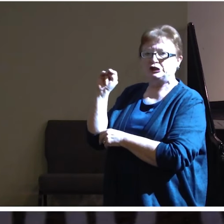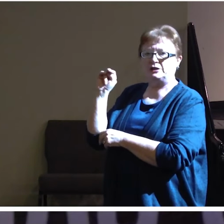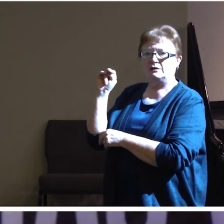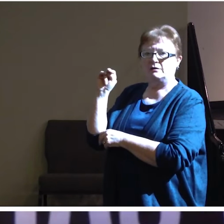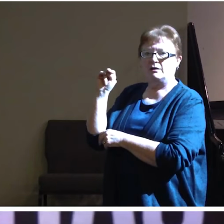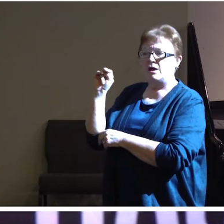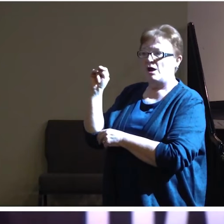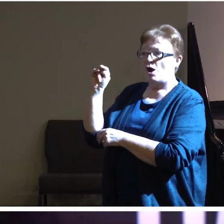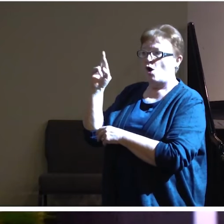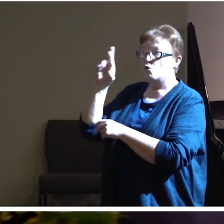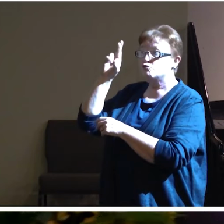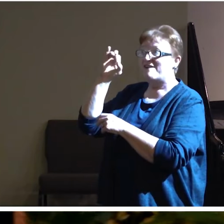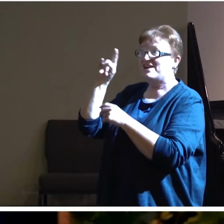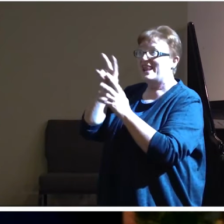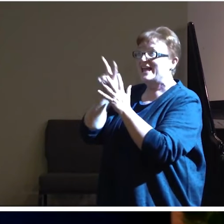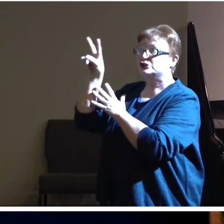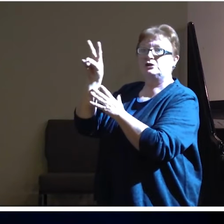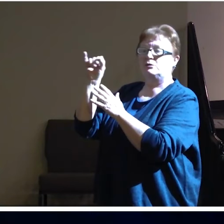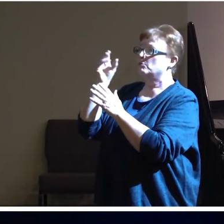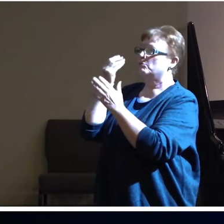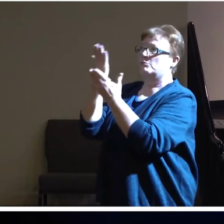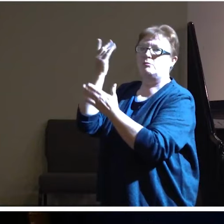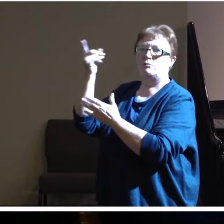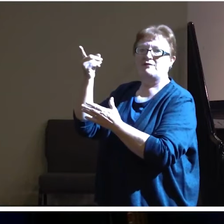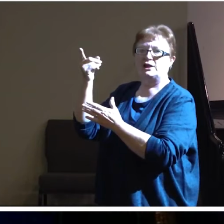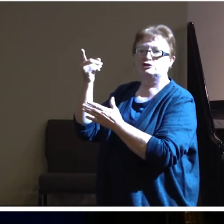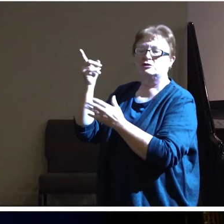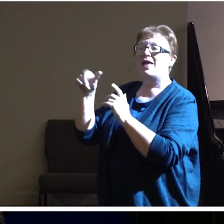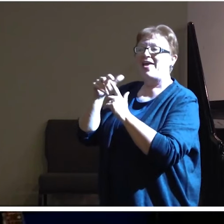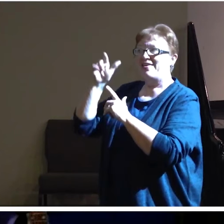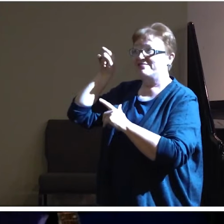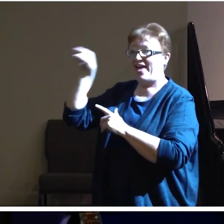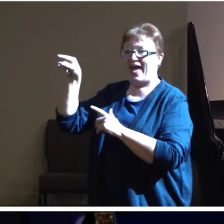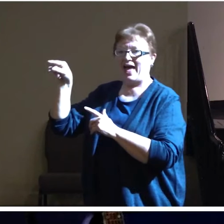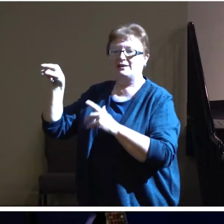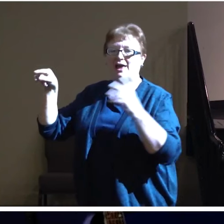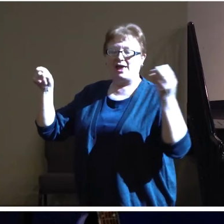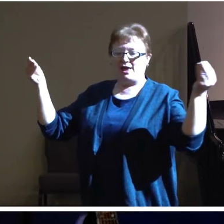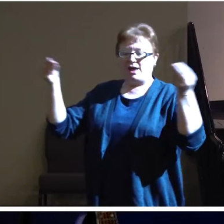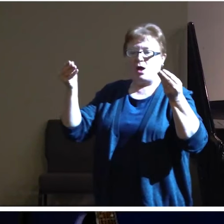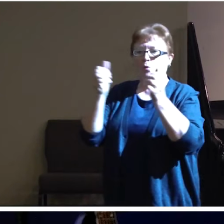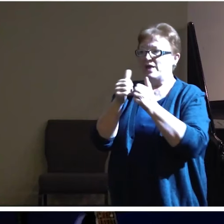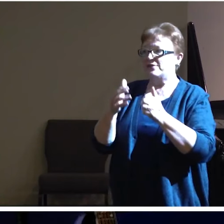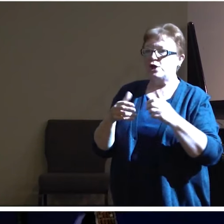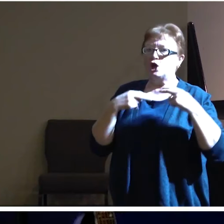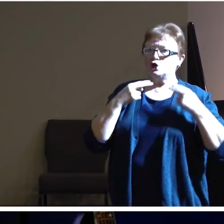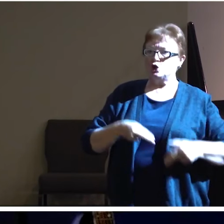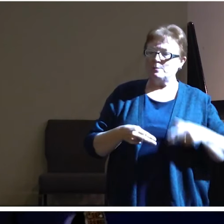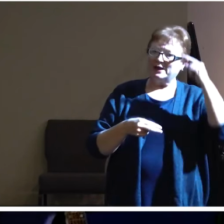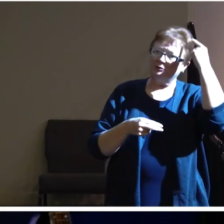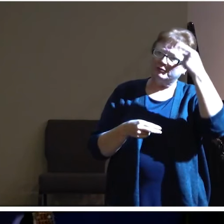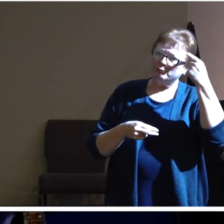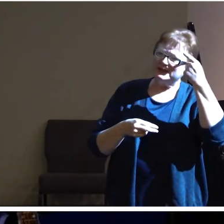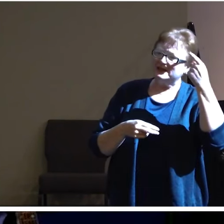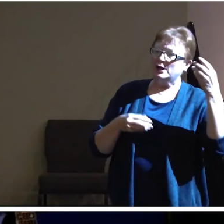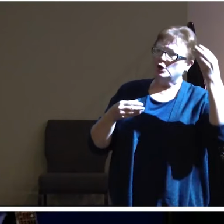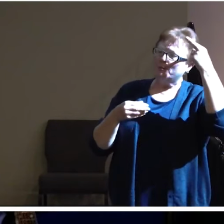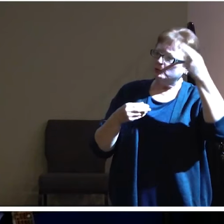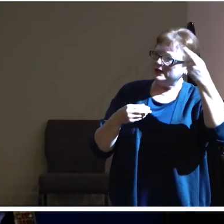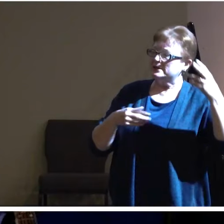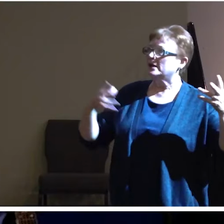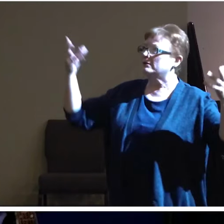Human reason and revelation provides us with the full picture. And revelation, by the way, it always